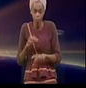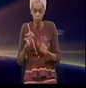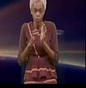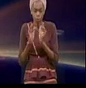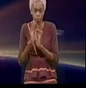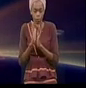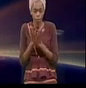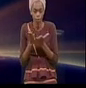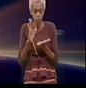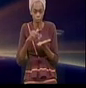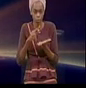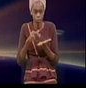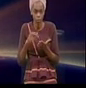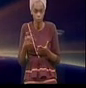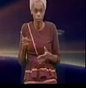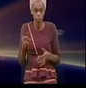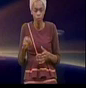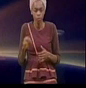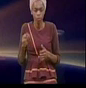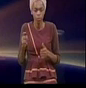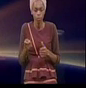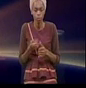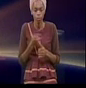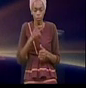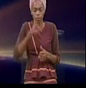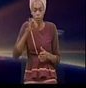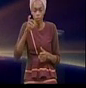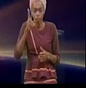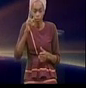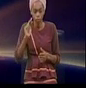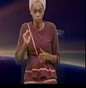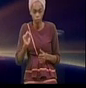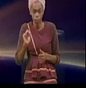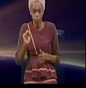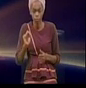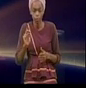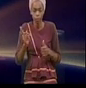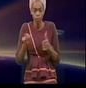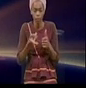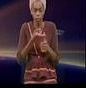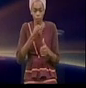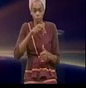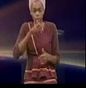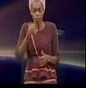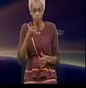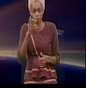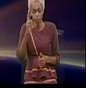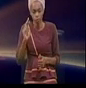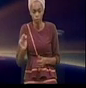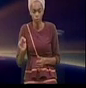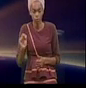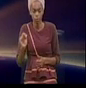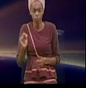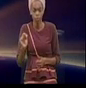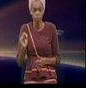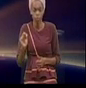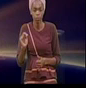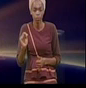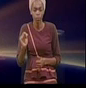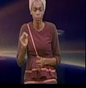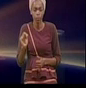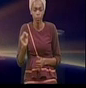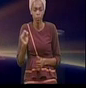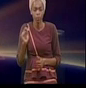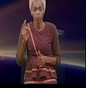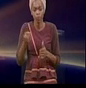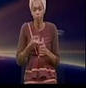reading. The First Epistle General of John. The First Epistle General of John.